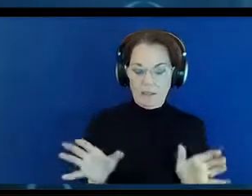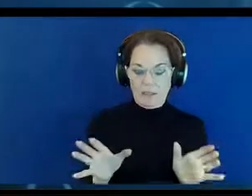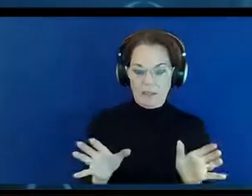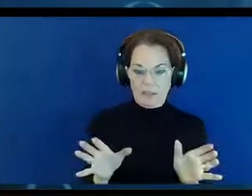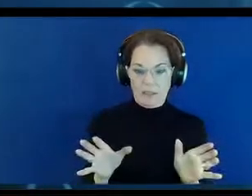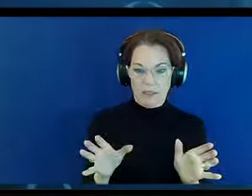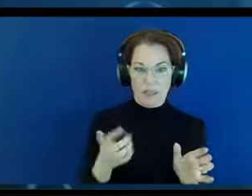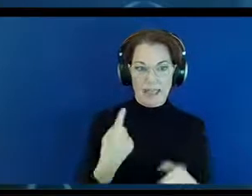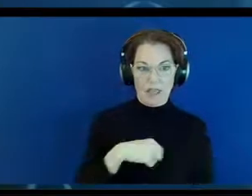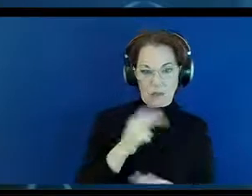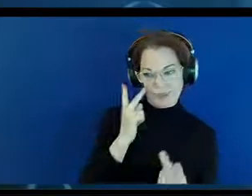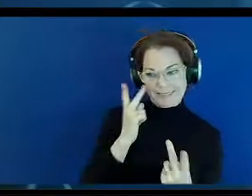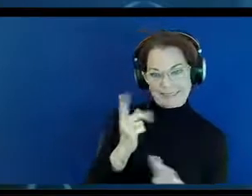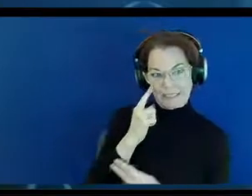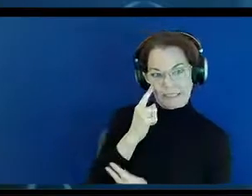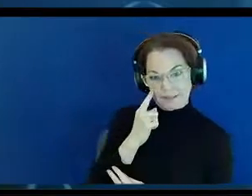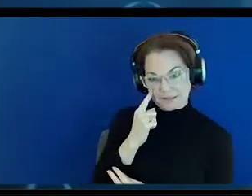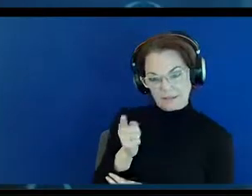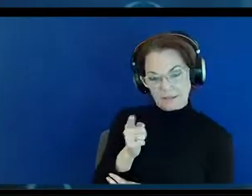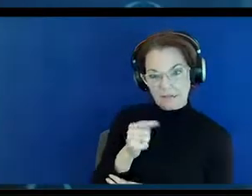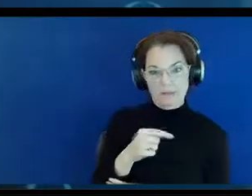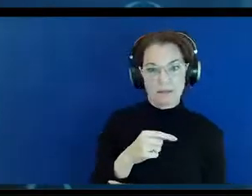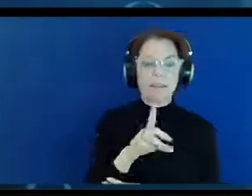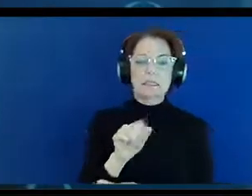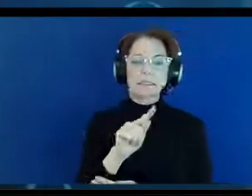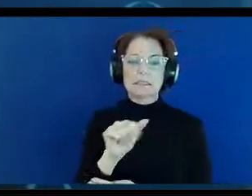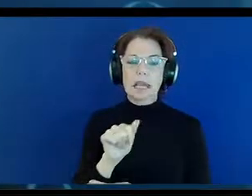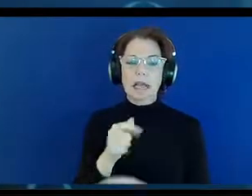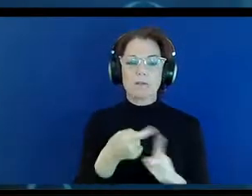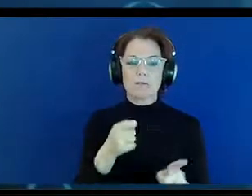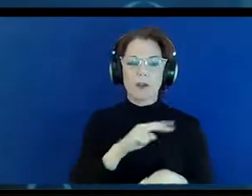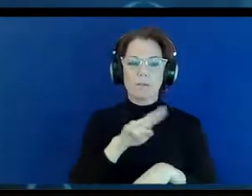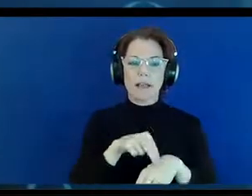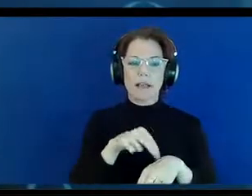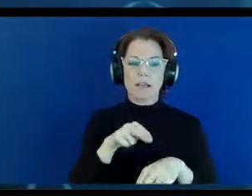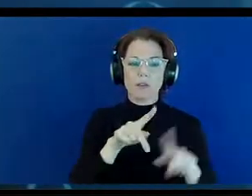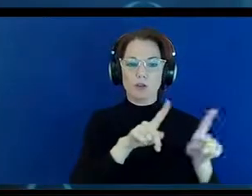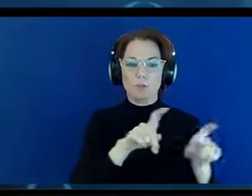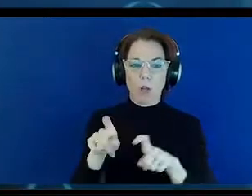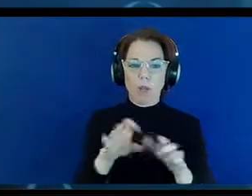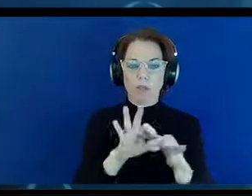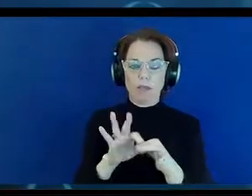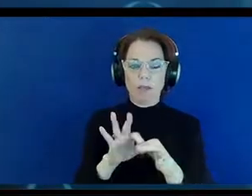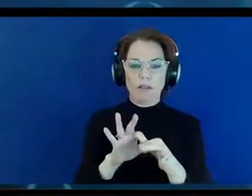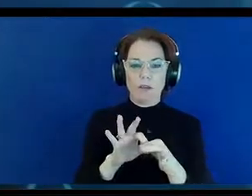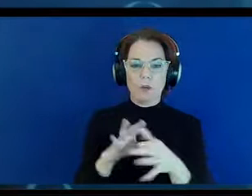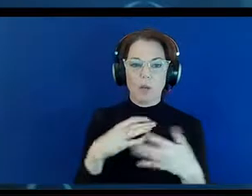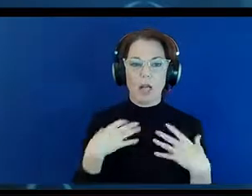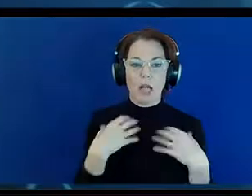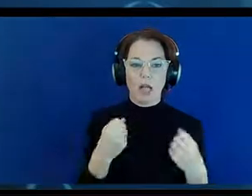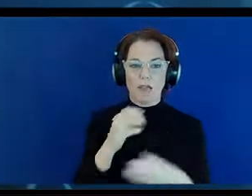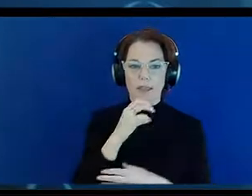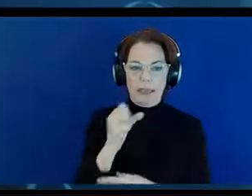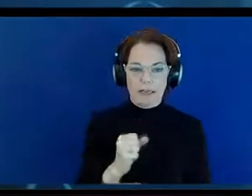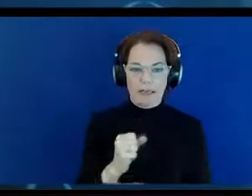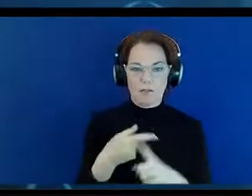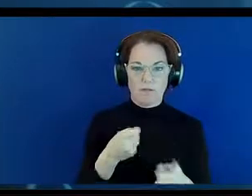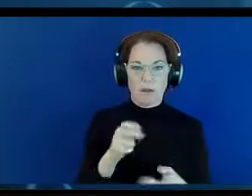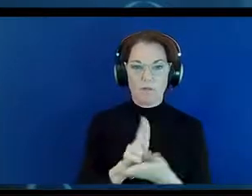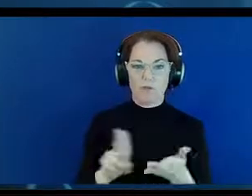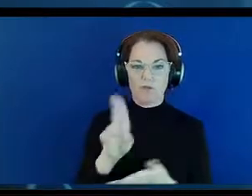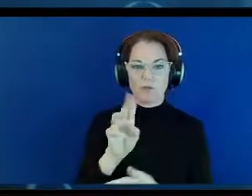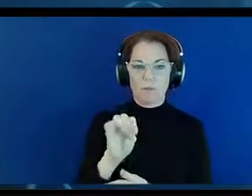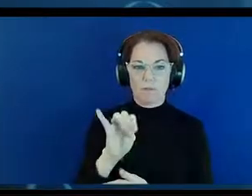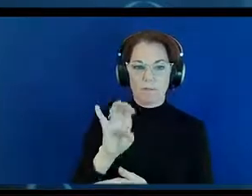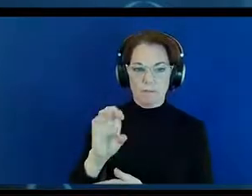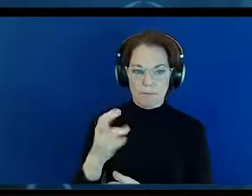seen. The best data I've seen is from the National Poll on Healthy Aging out of the University of Michigan. And it does appear that during